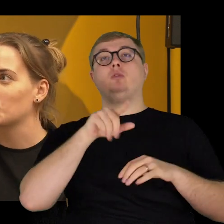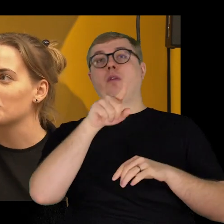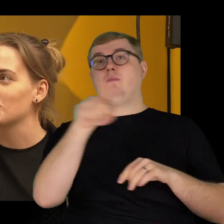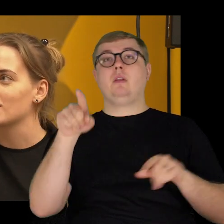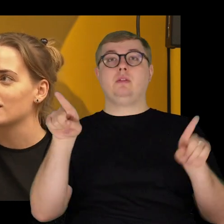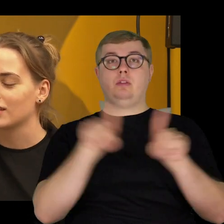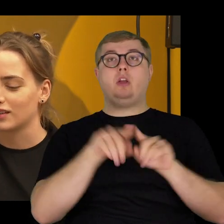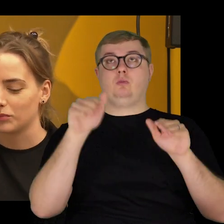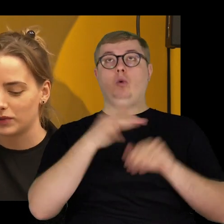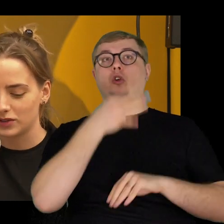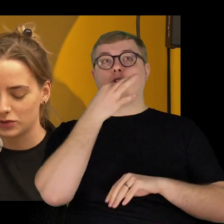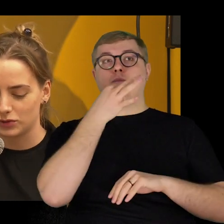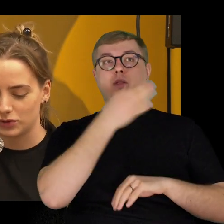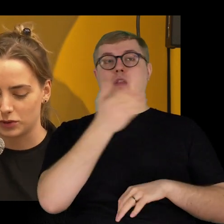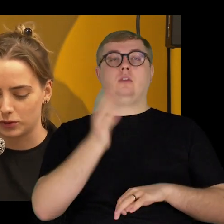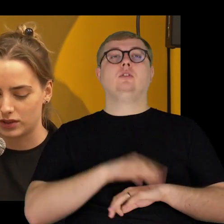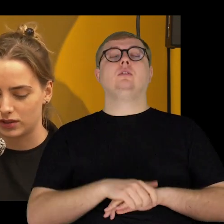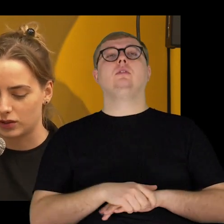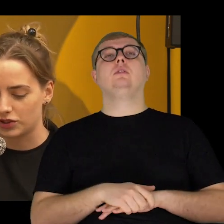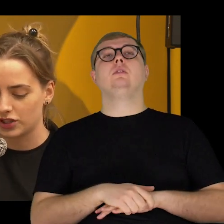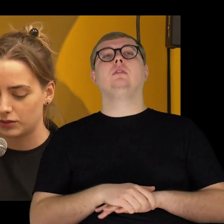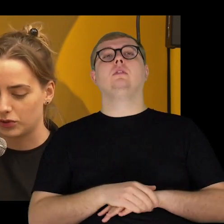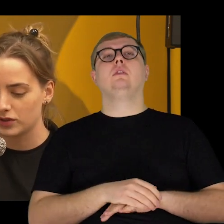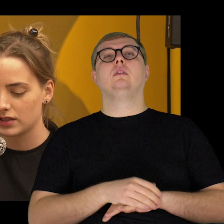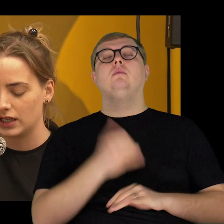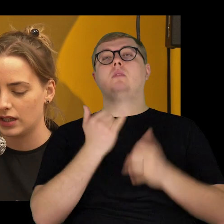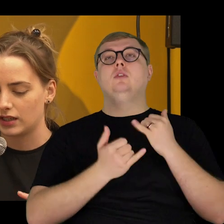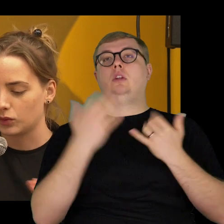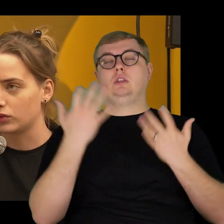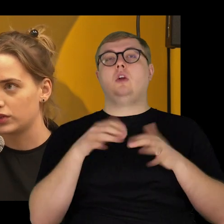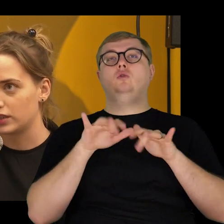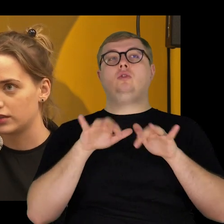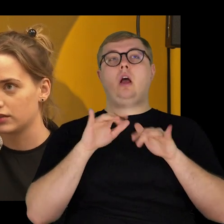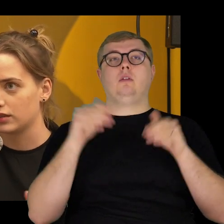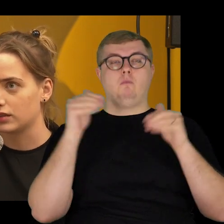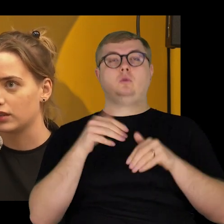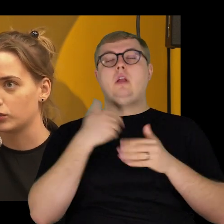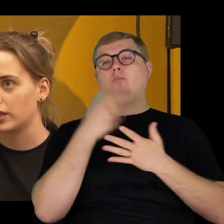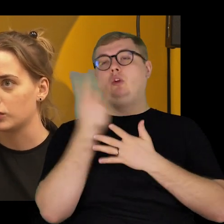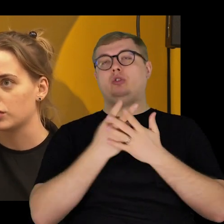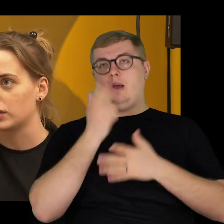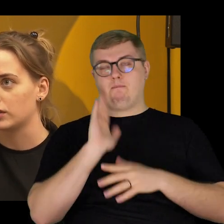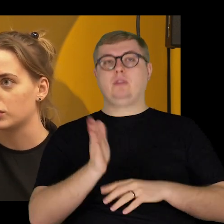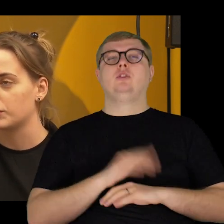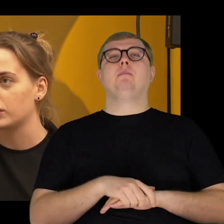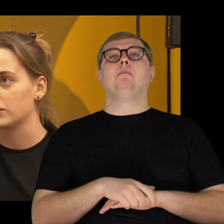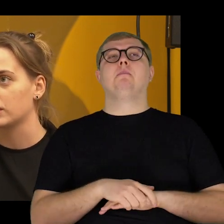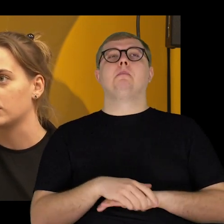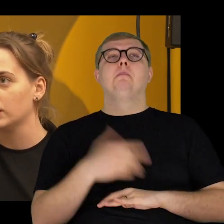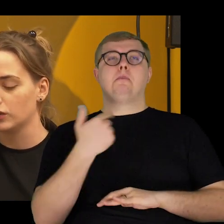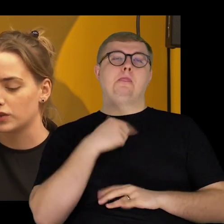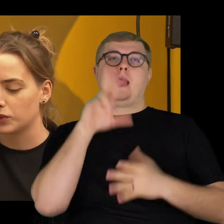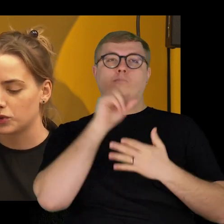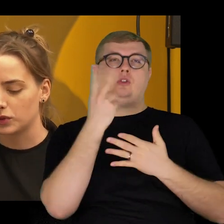ask questions. Please do so in our chat box, and I will read it out loud so that our speakers